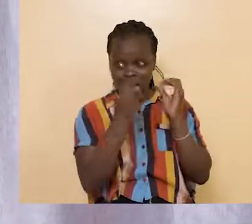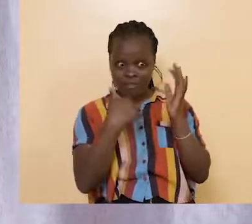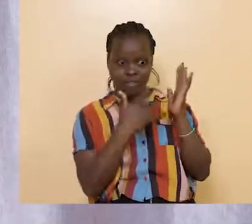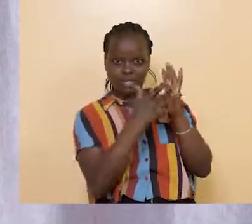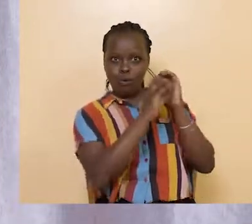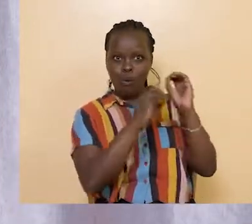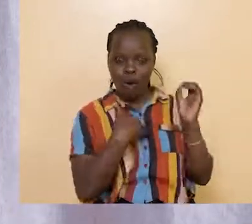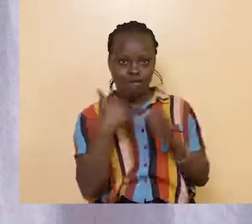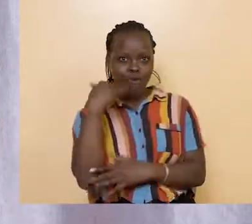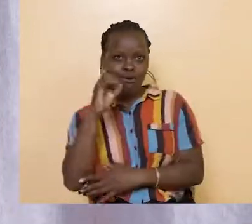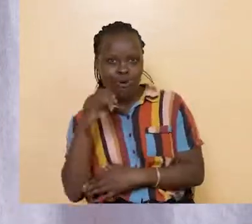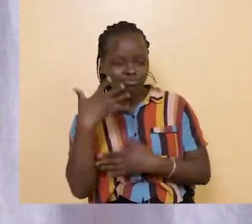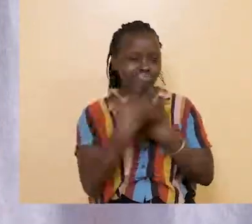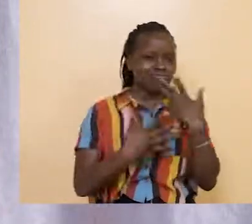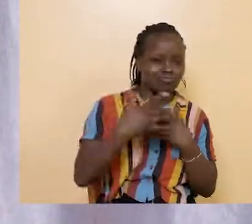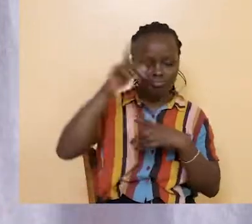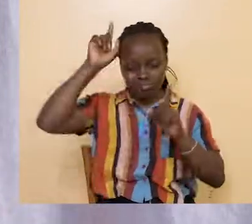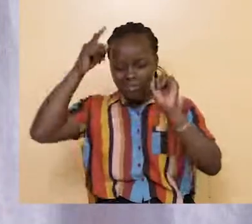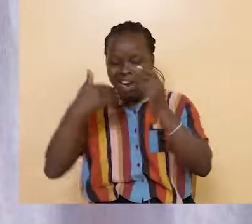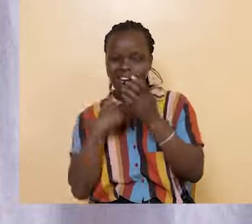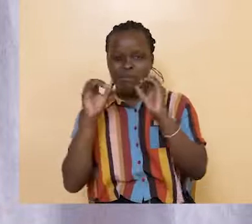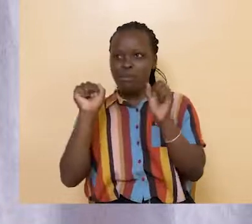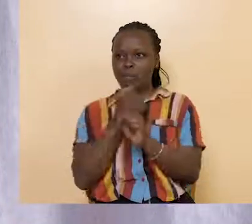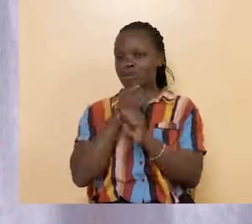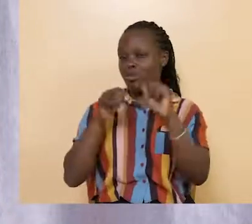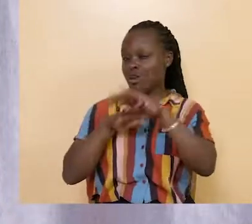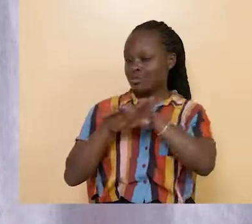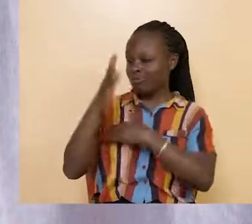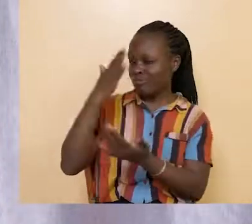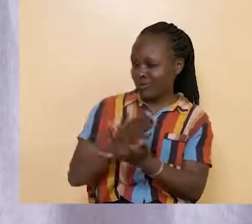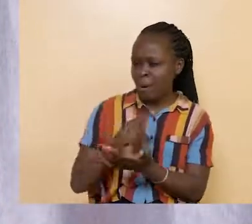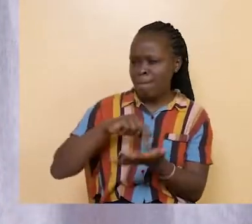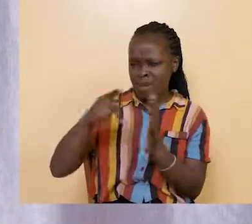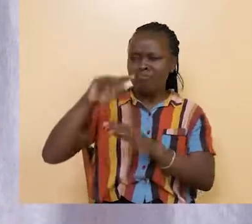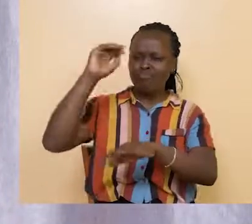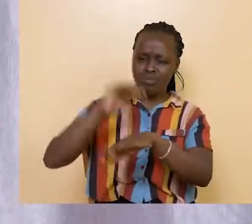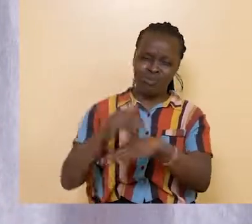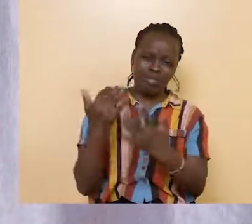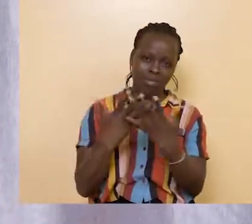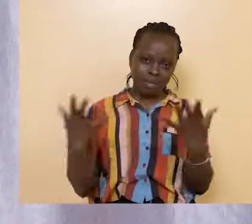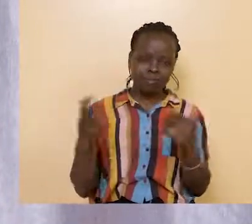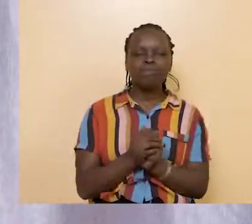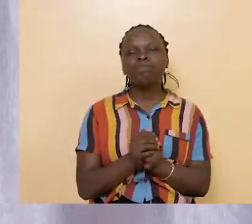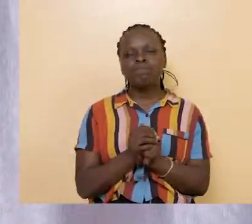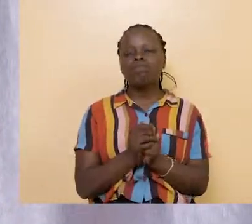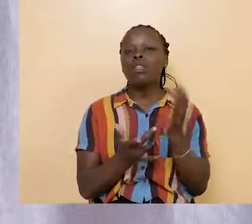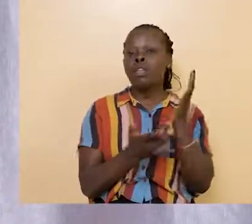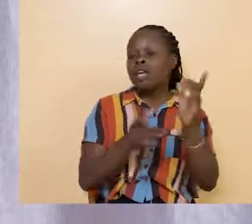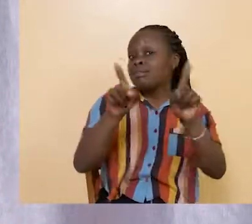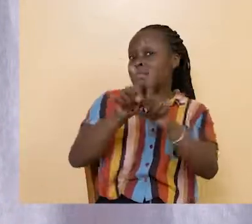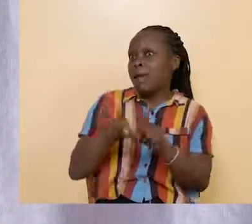the phone, for example, the internet, and all that technology has done to give us access. Technology has